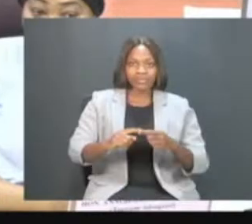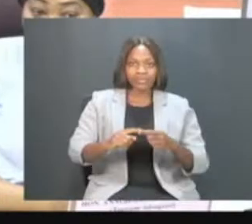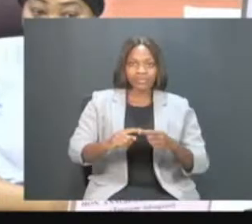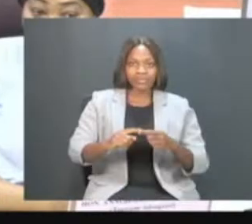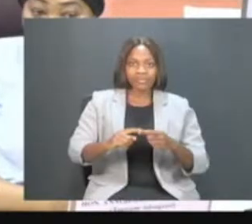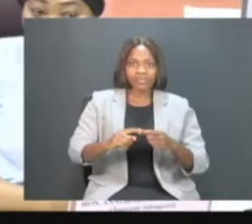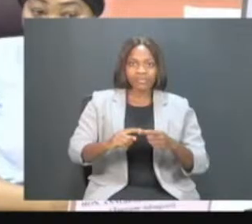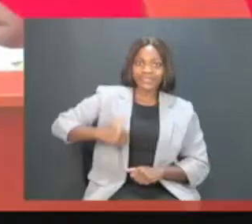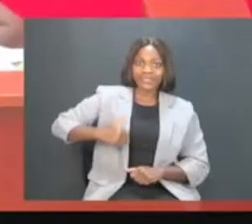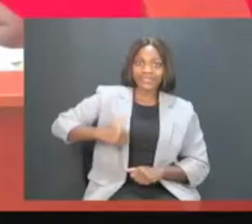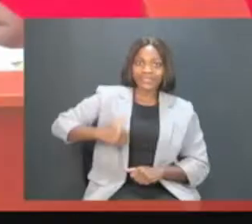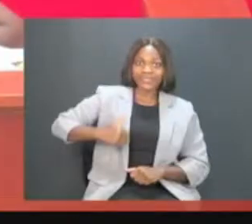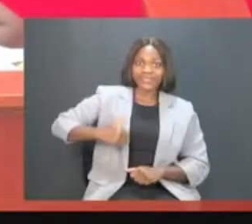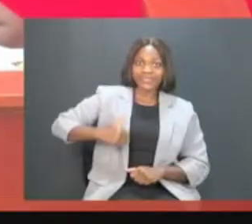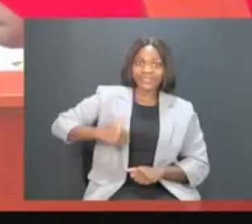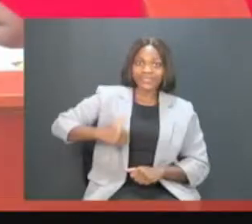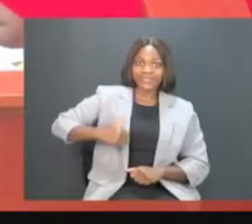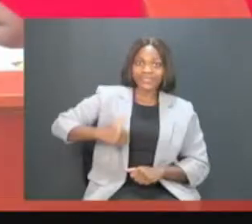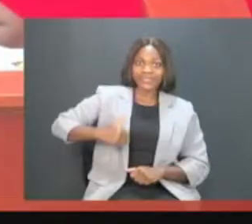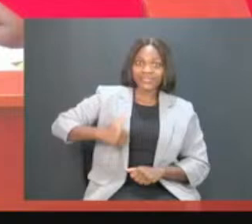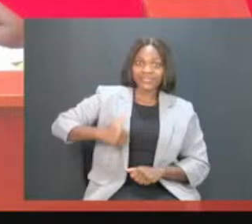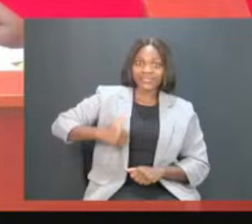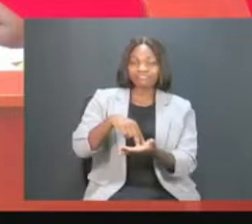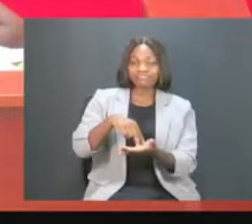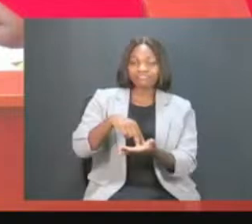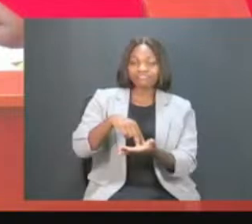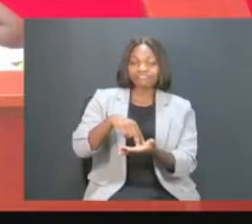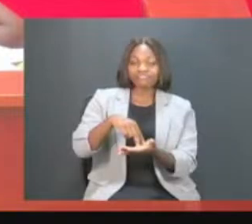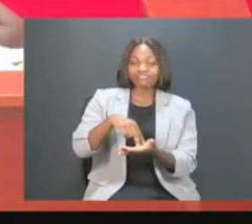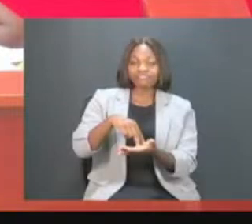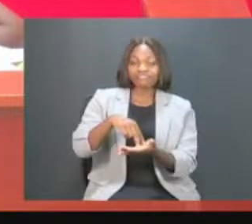is on his feet, my hands are tied.